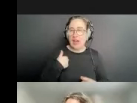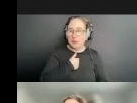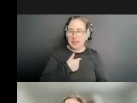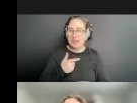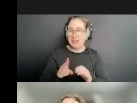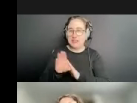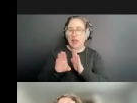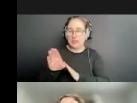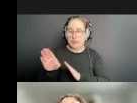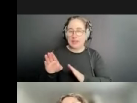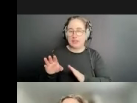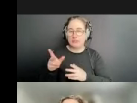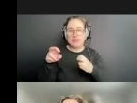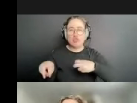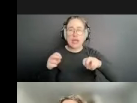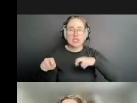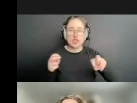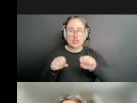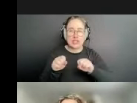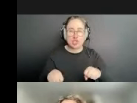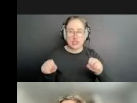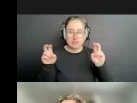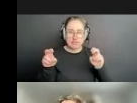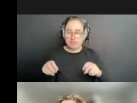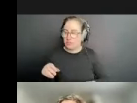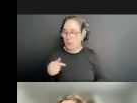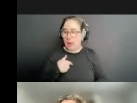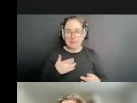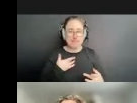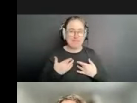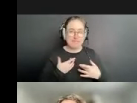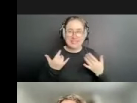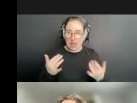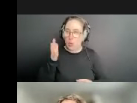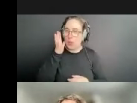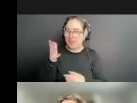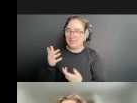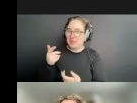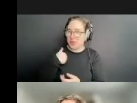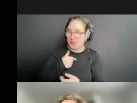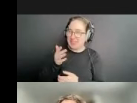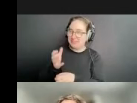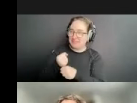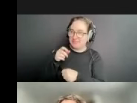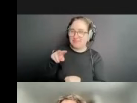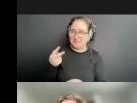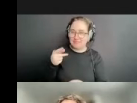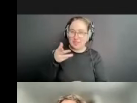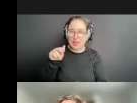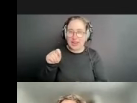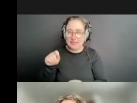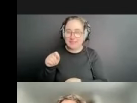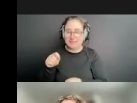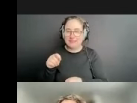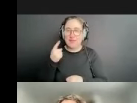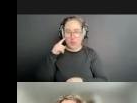the transfer station, and I'm happy to say that we are getting a second grant to actually build out the transfer station so people can